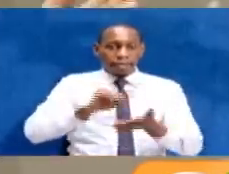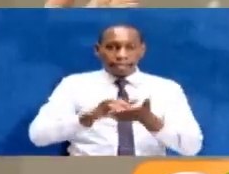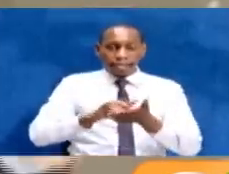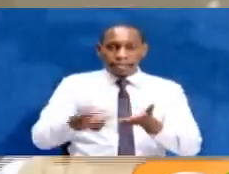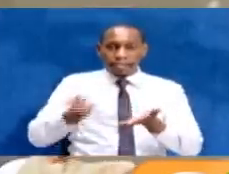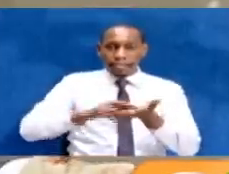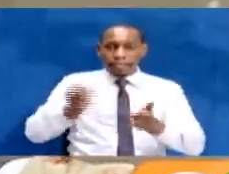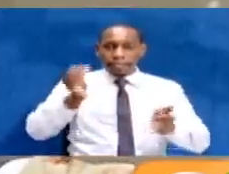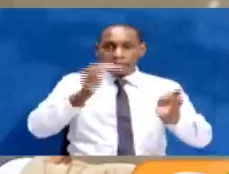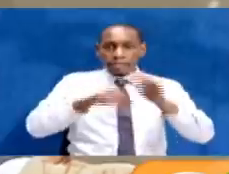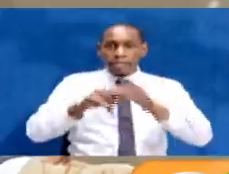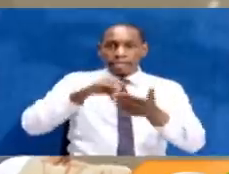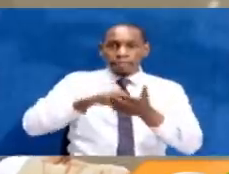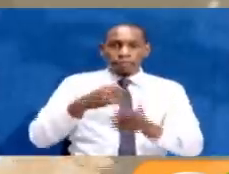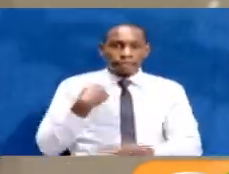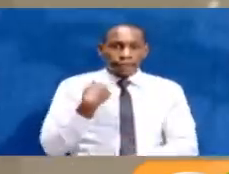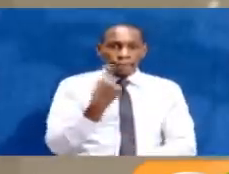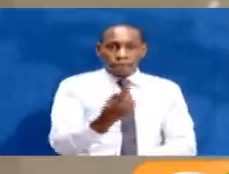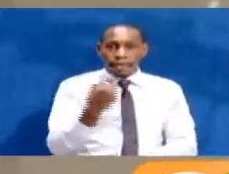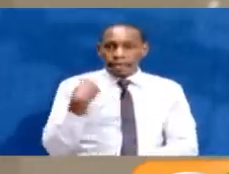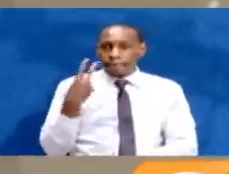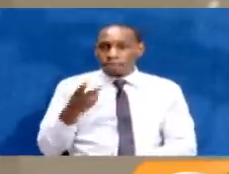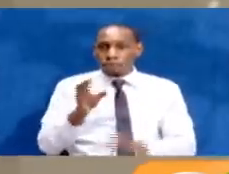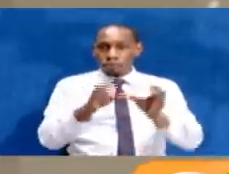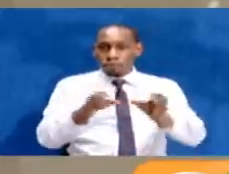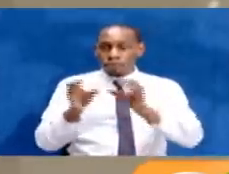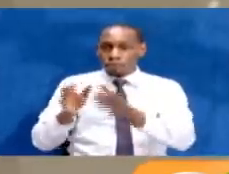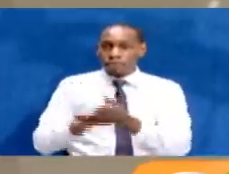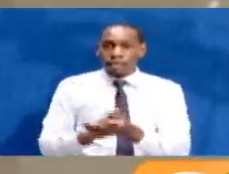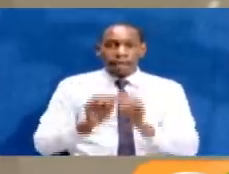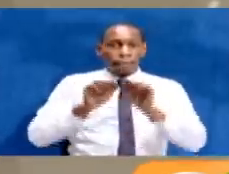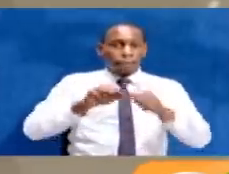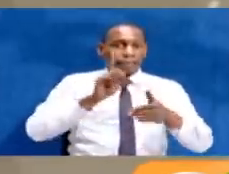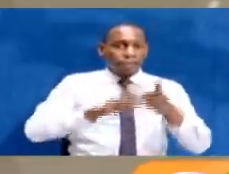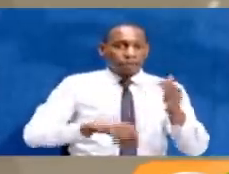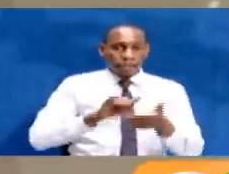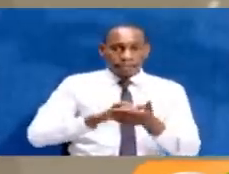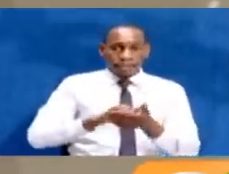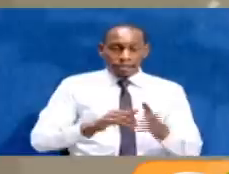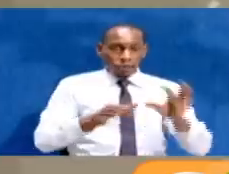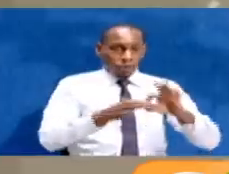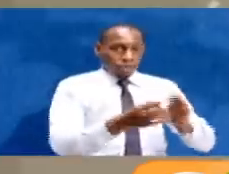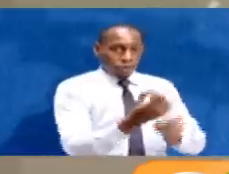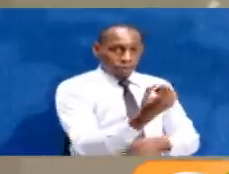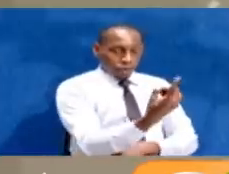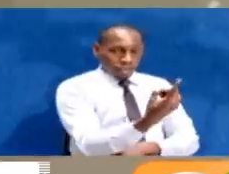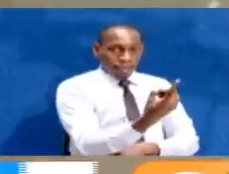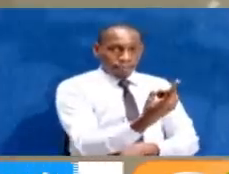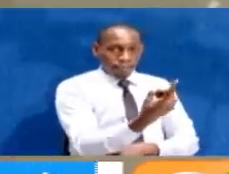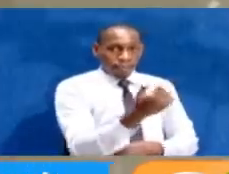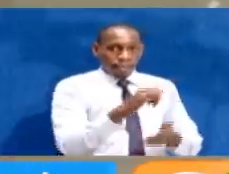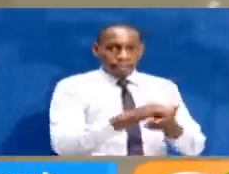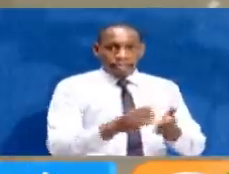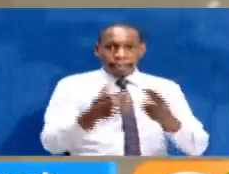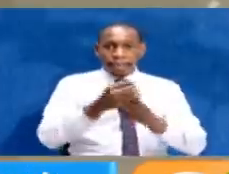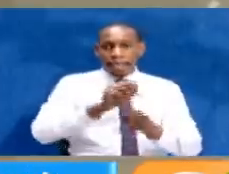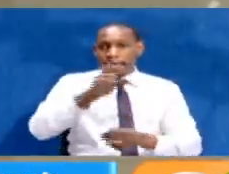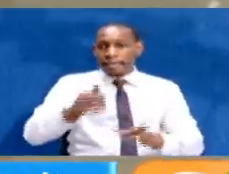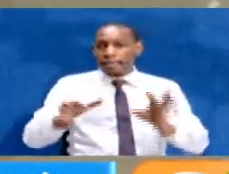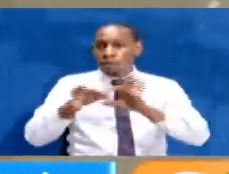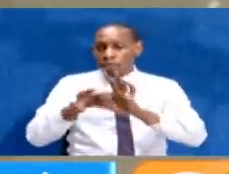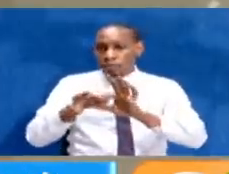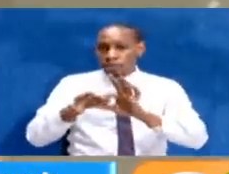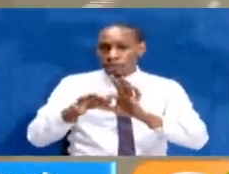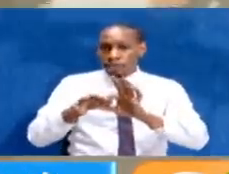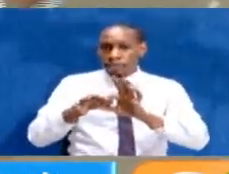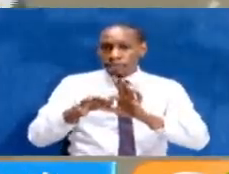a runoff between number one and number two. Yeah. So is it also a possibility that one coalition will be a partner to another